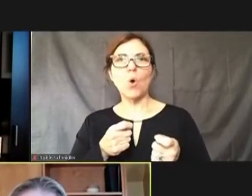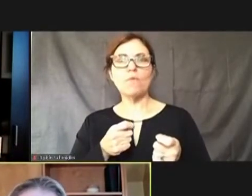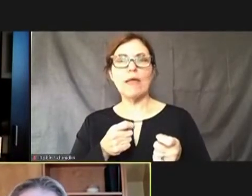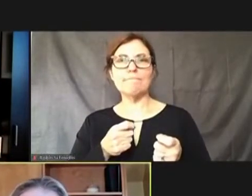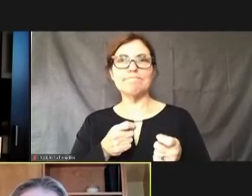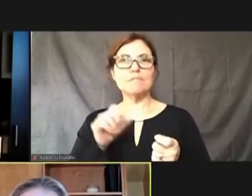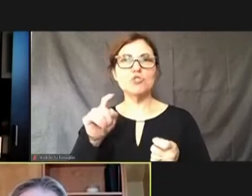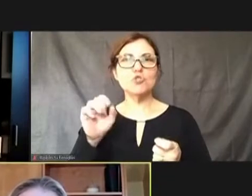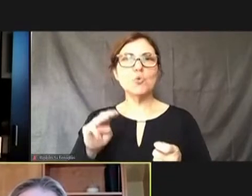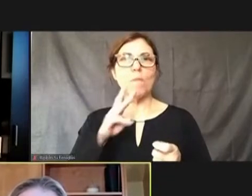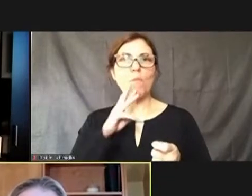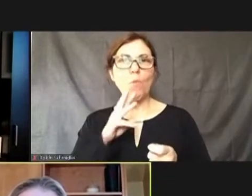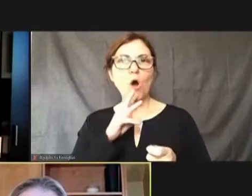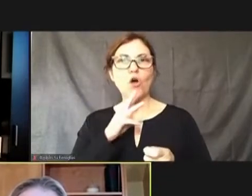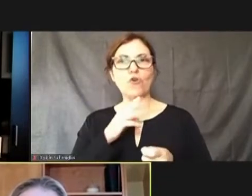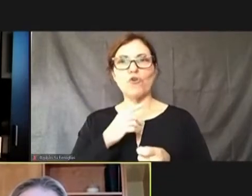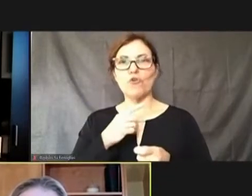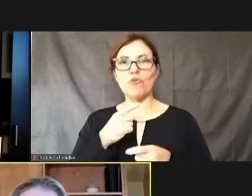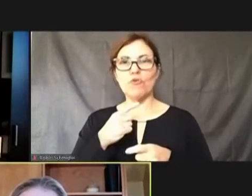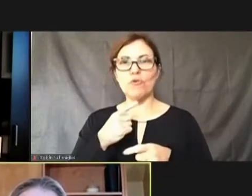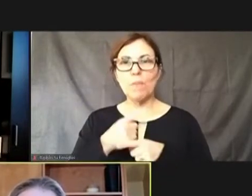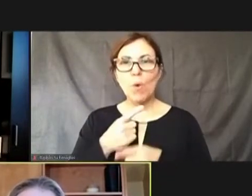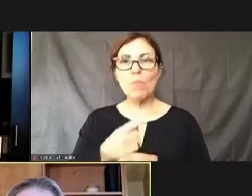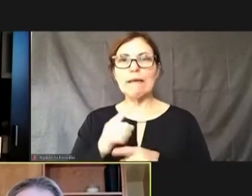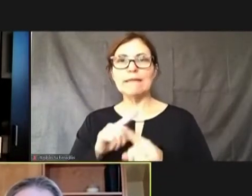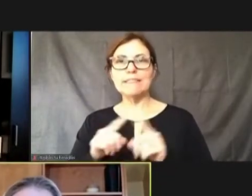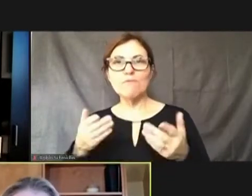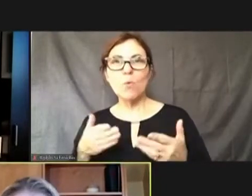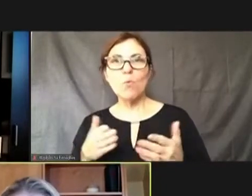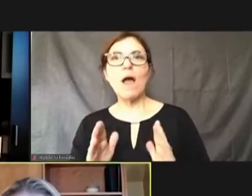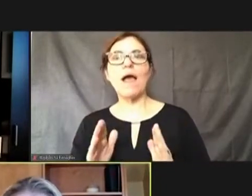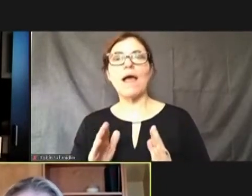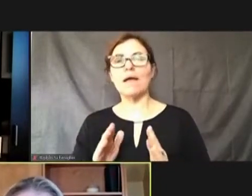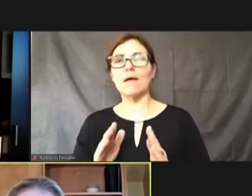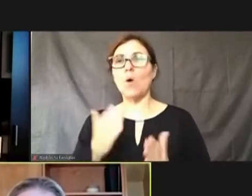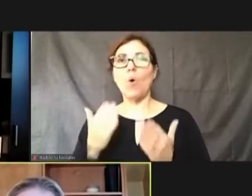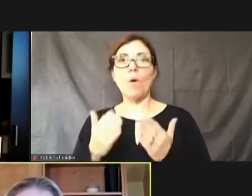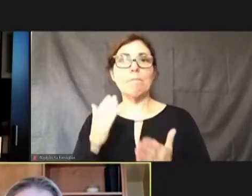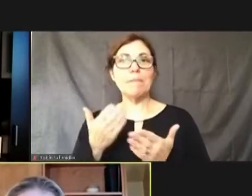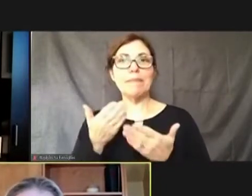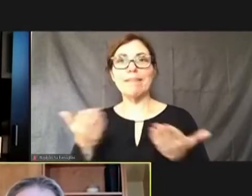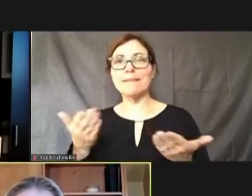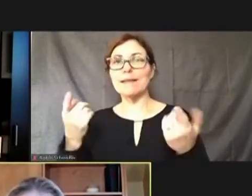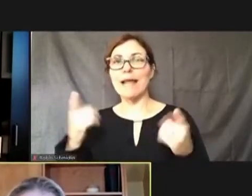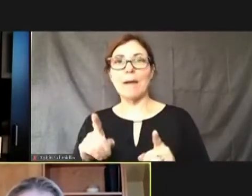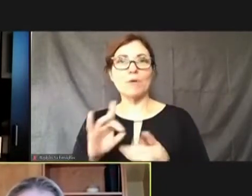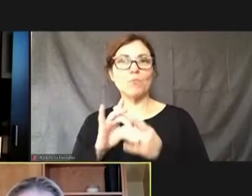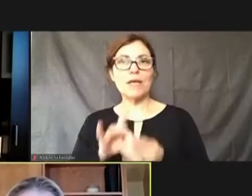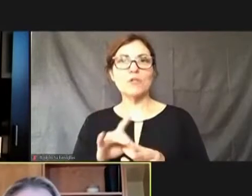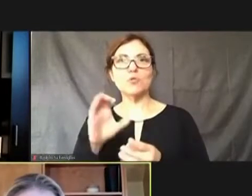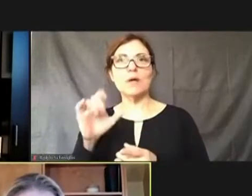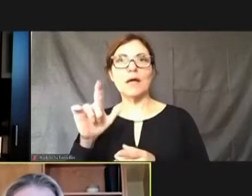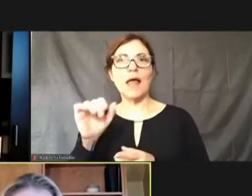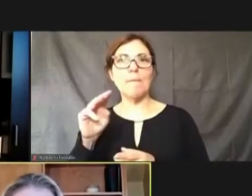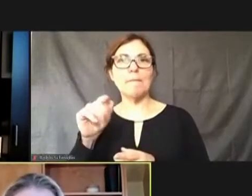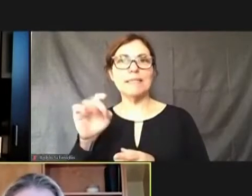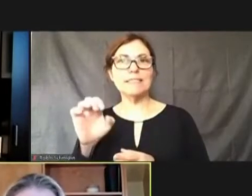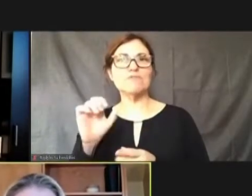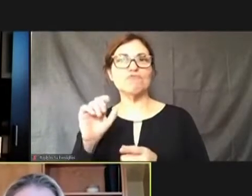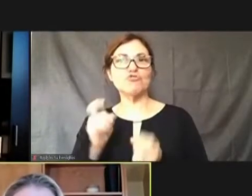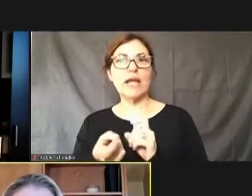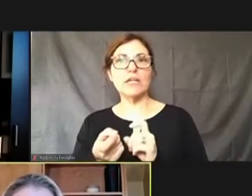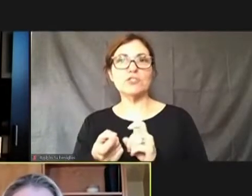account for the changes that we'll experience through climate change, and being able to really anticipate. I mean, we're doing that